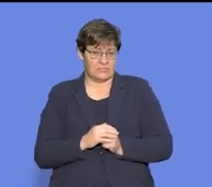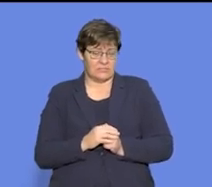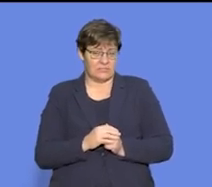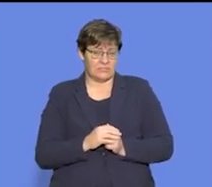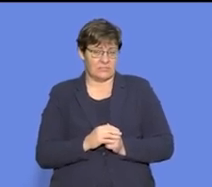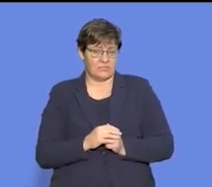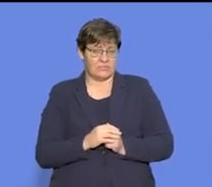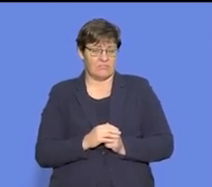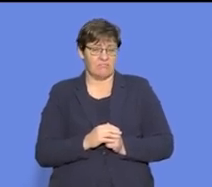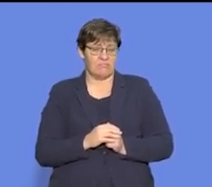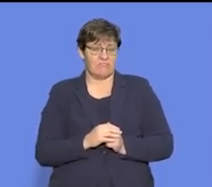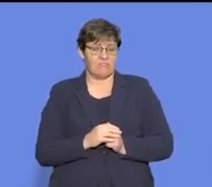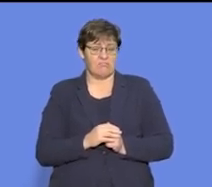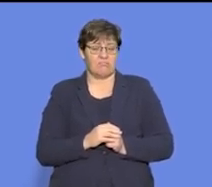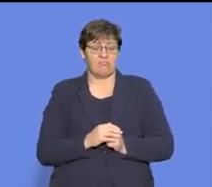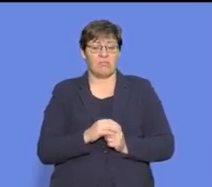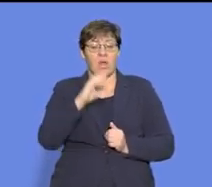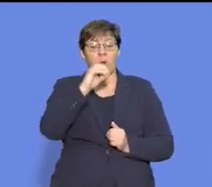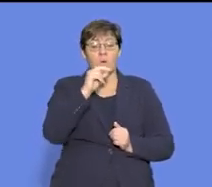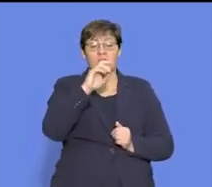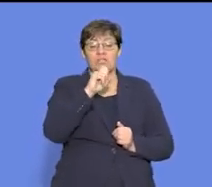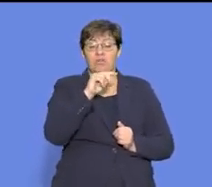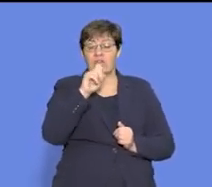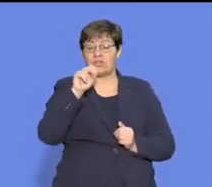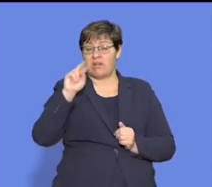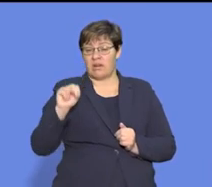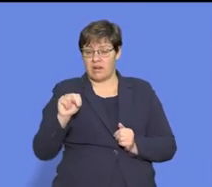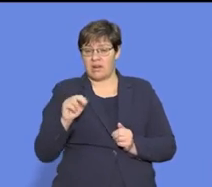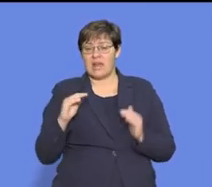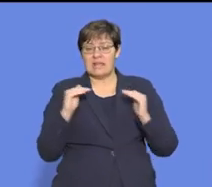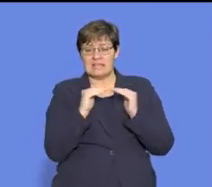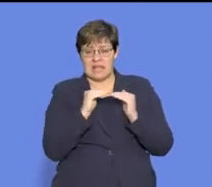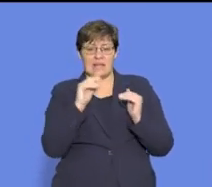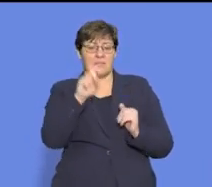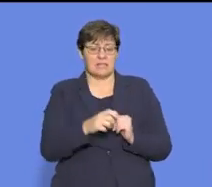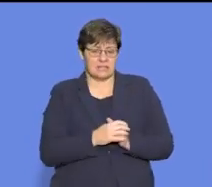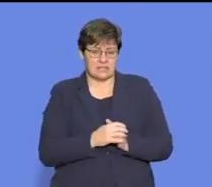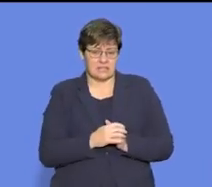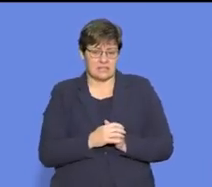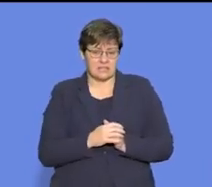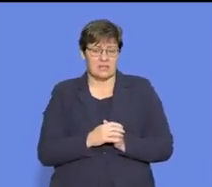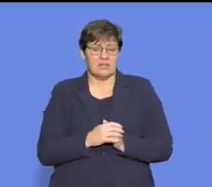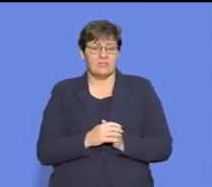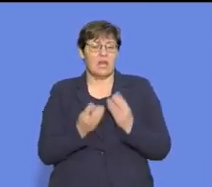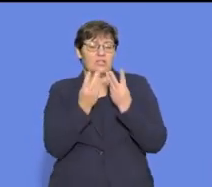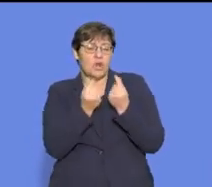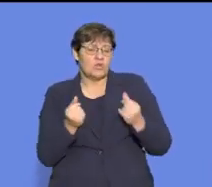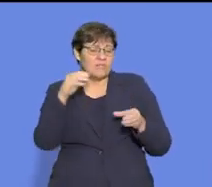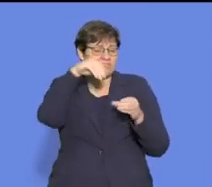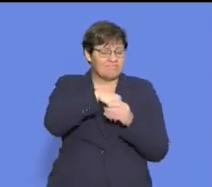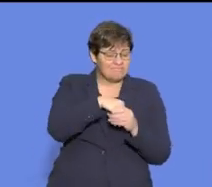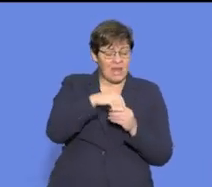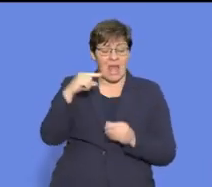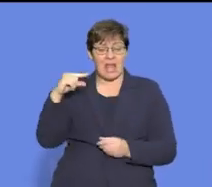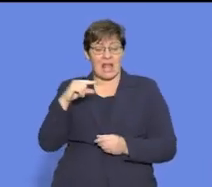We recognize that the concentration needs to be a standard as well. And we're going to take the solutions